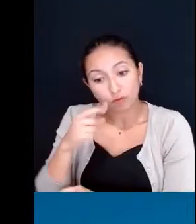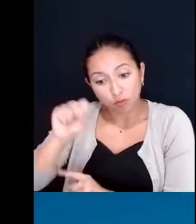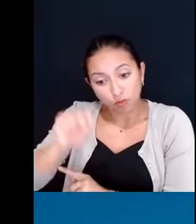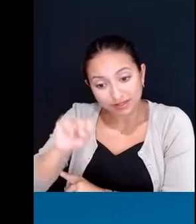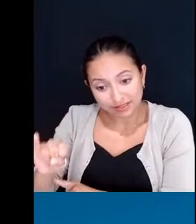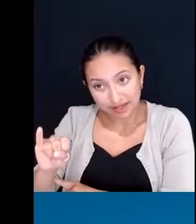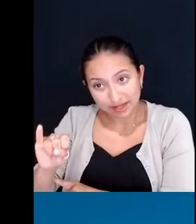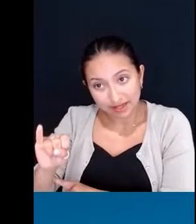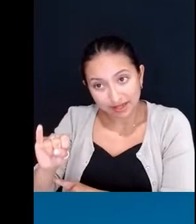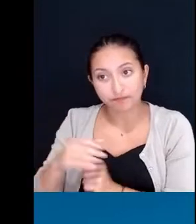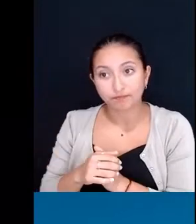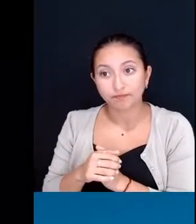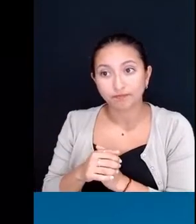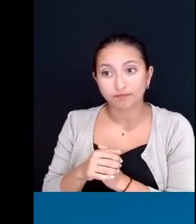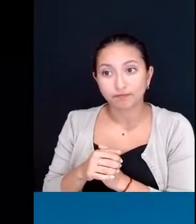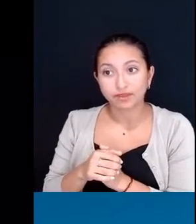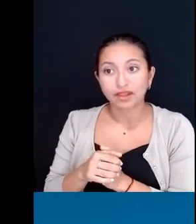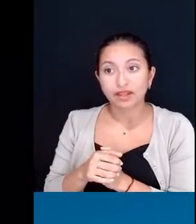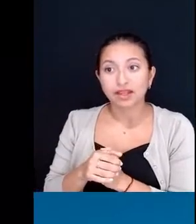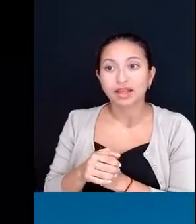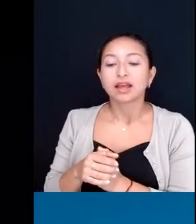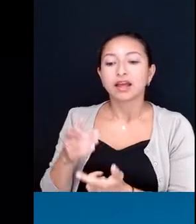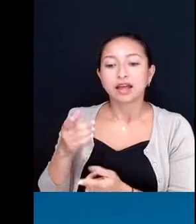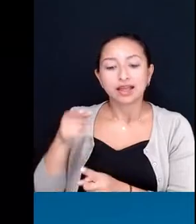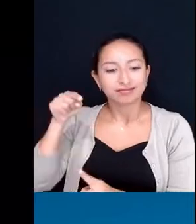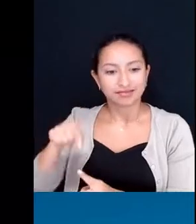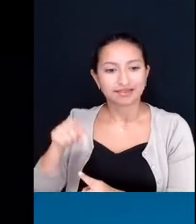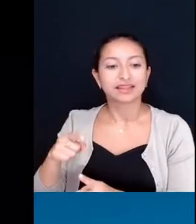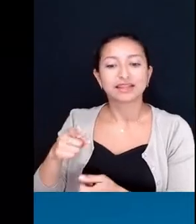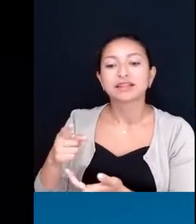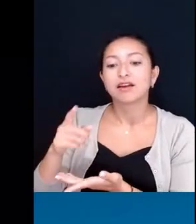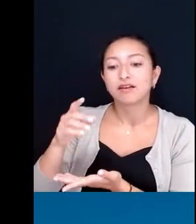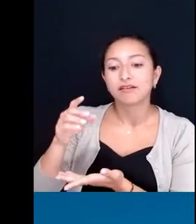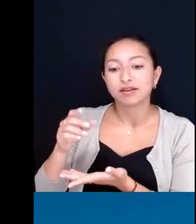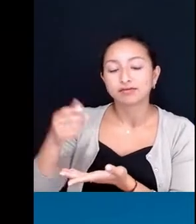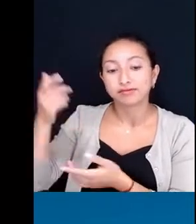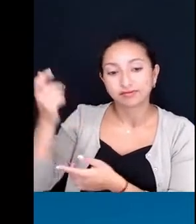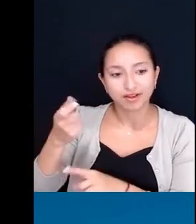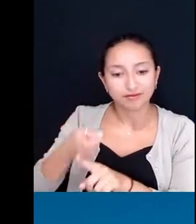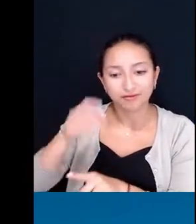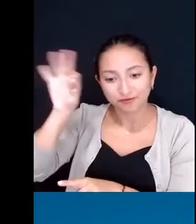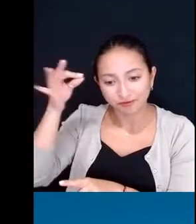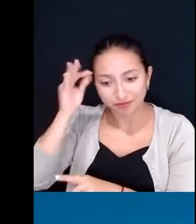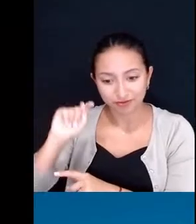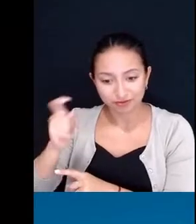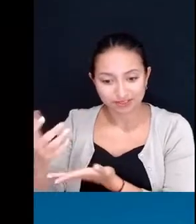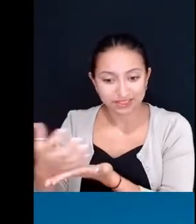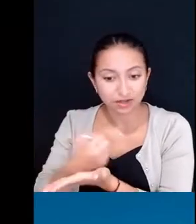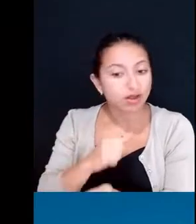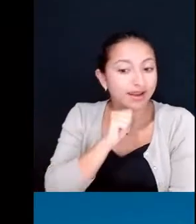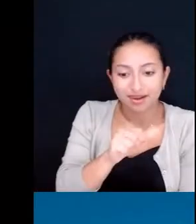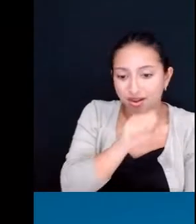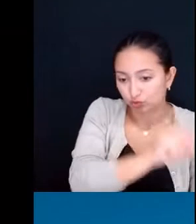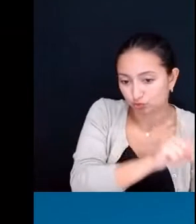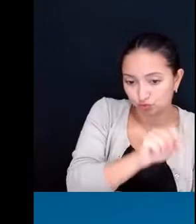federal income supplement program funded by general tax revenues, not Social Security taxes. Social